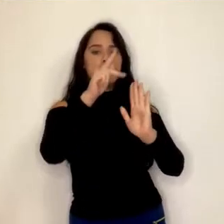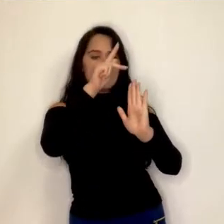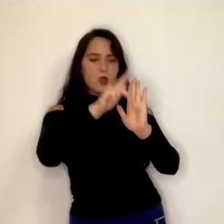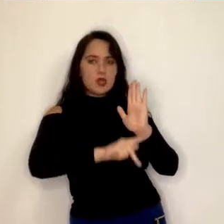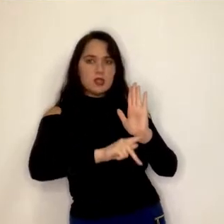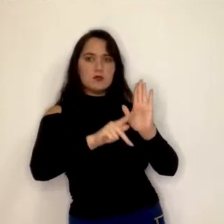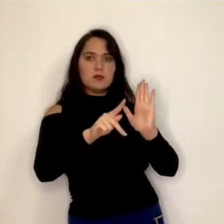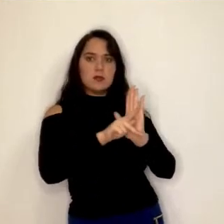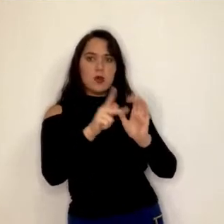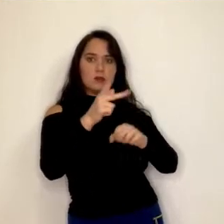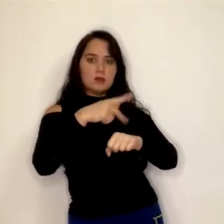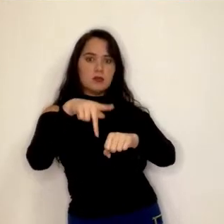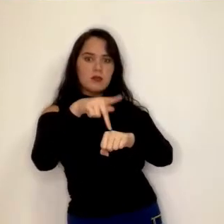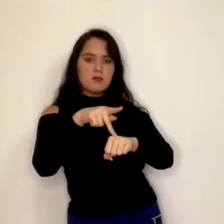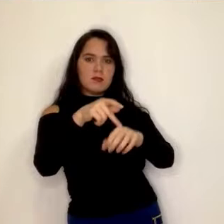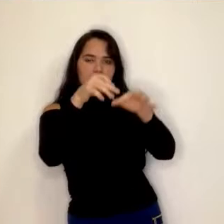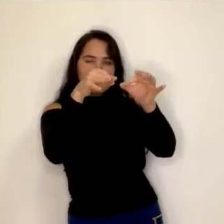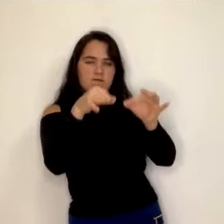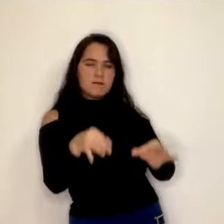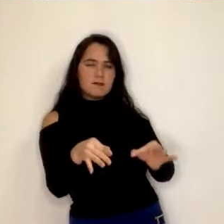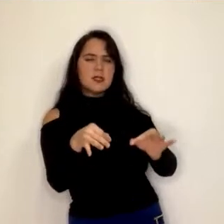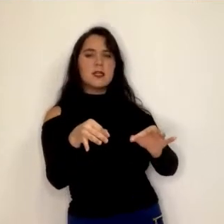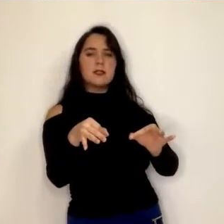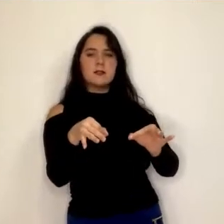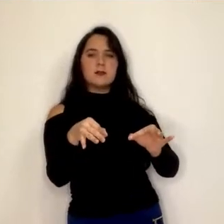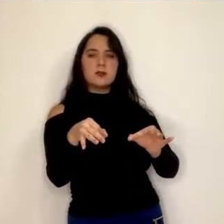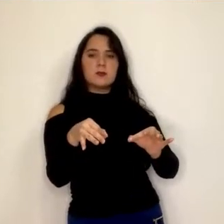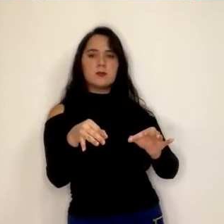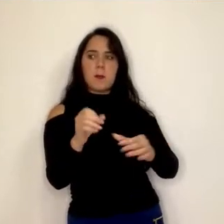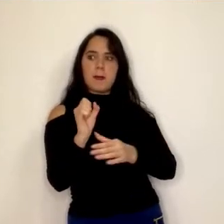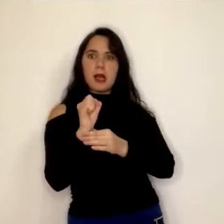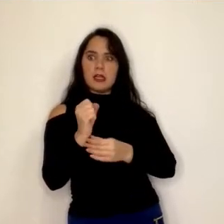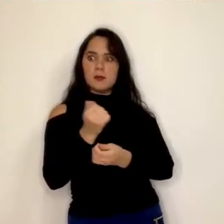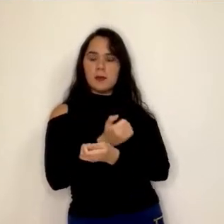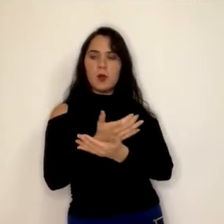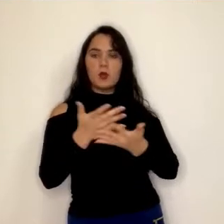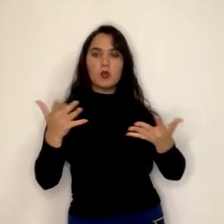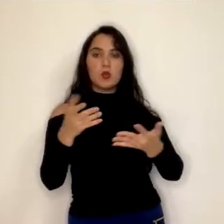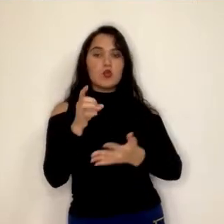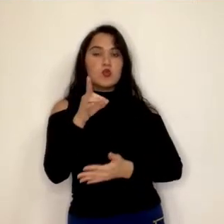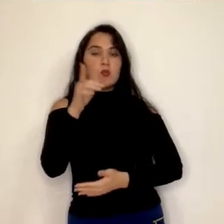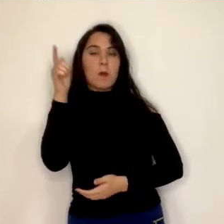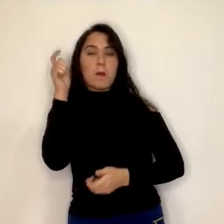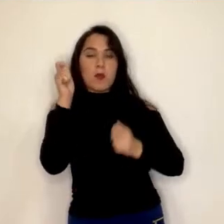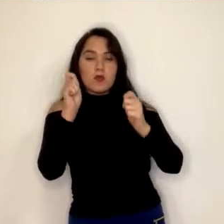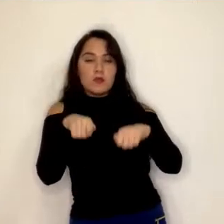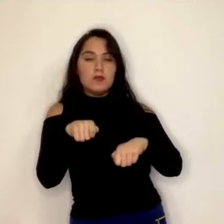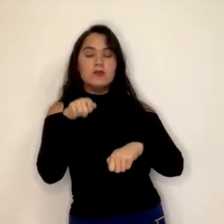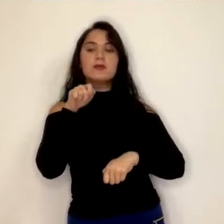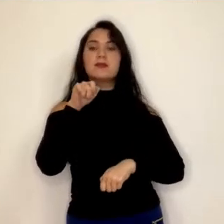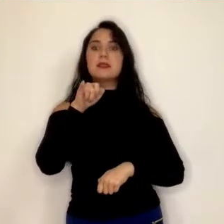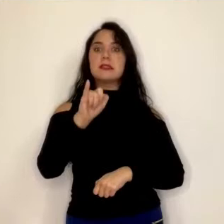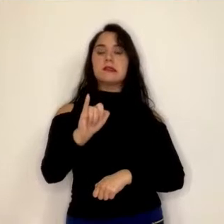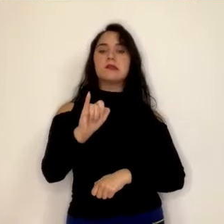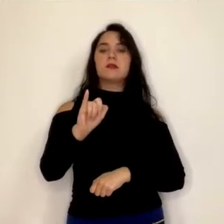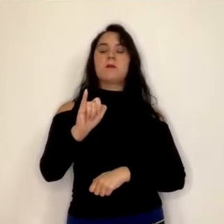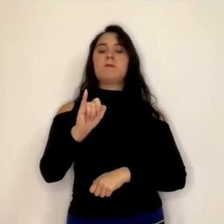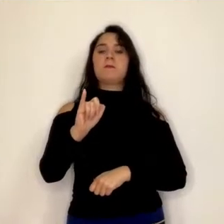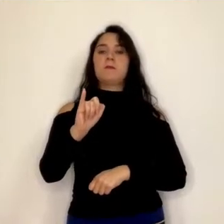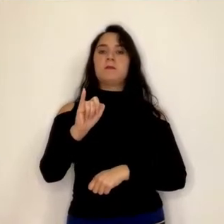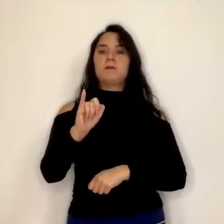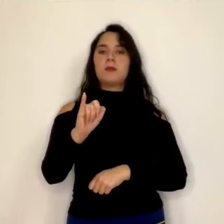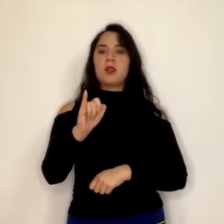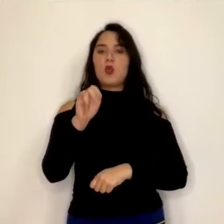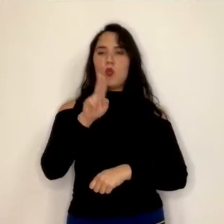national project, an authentic, legitimate, genuine national project is